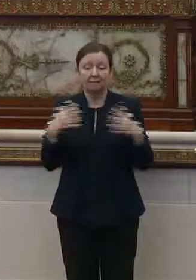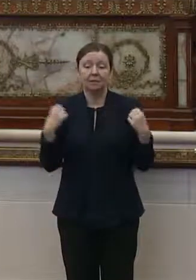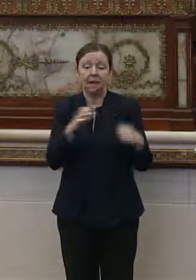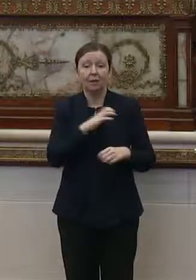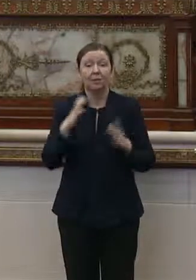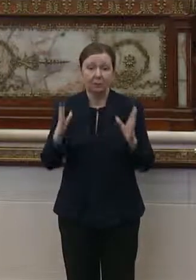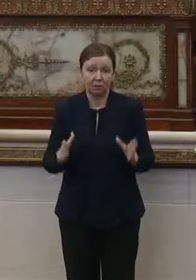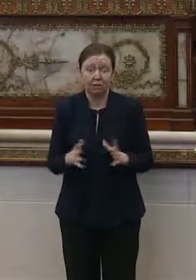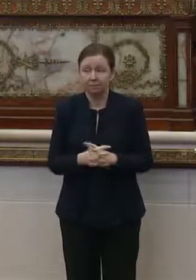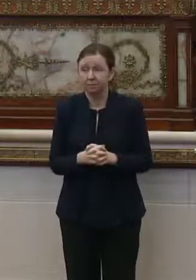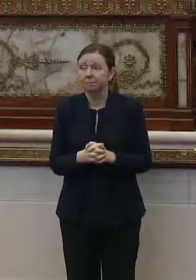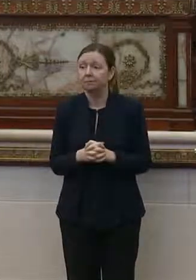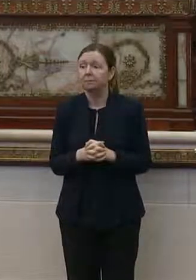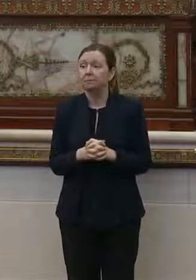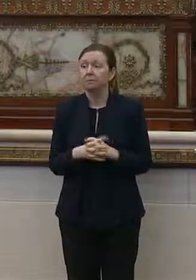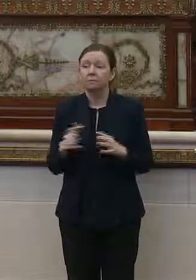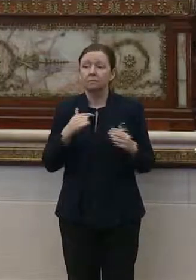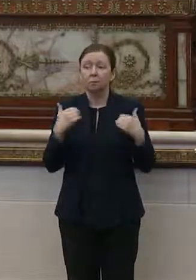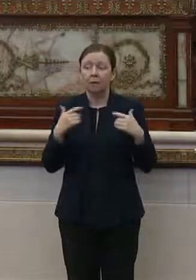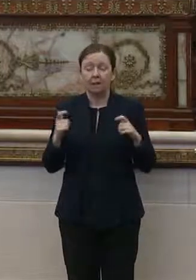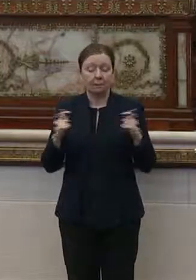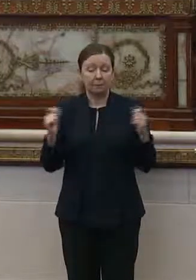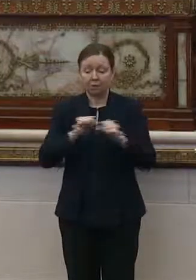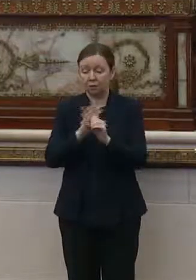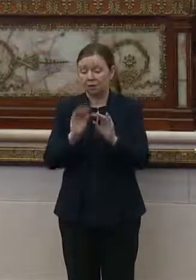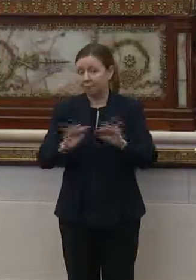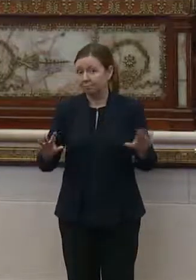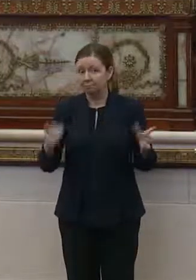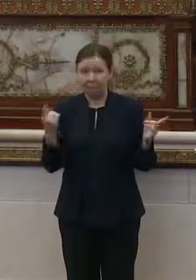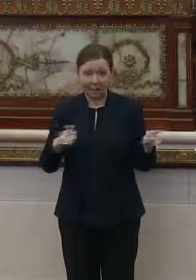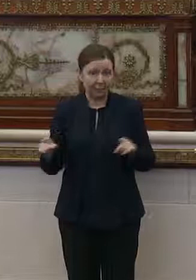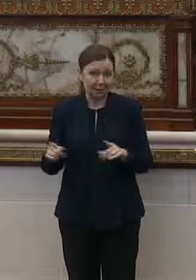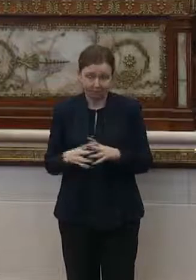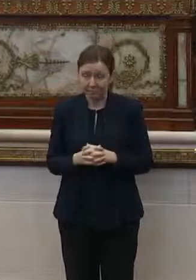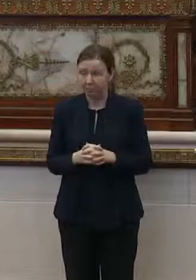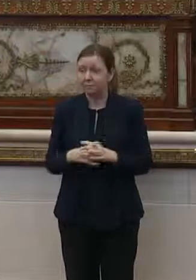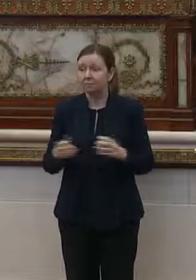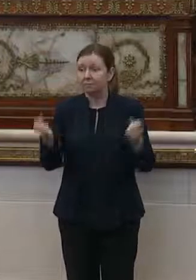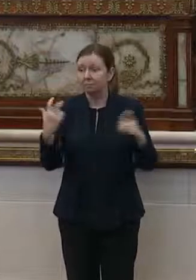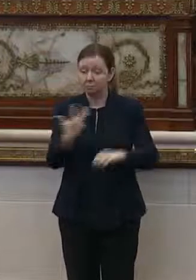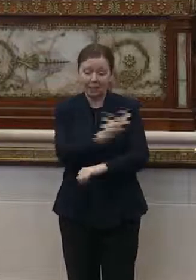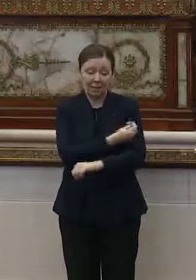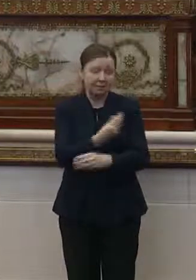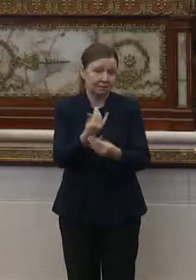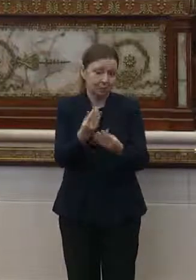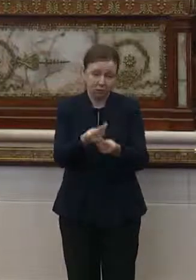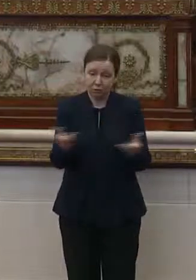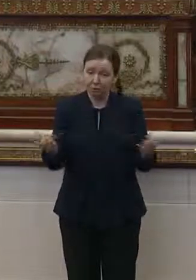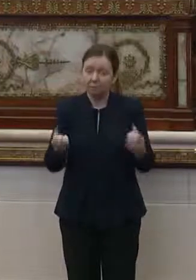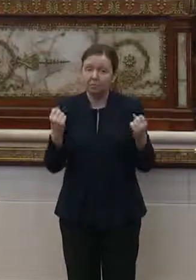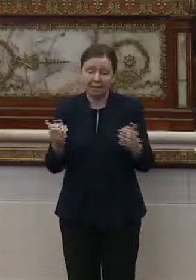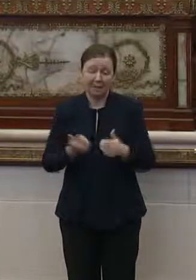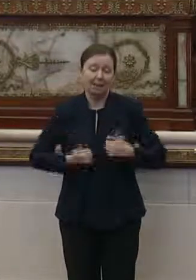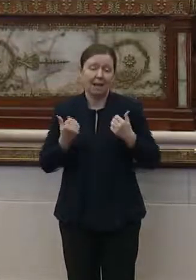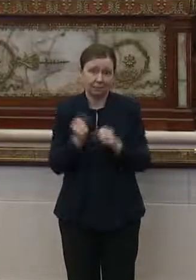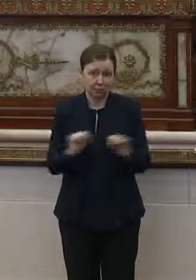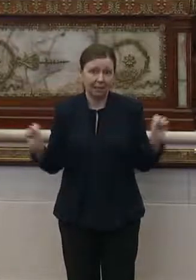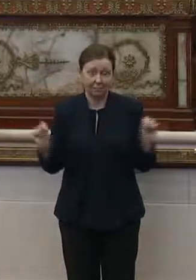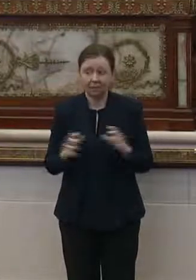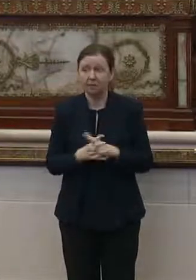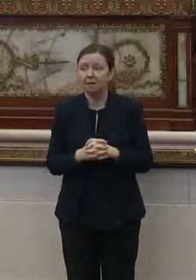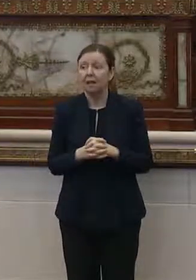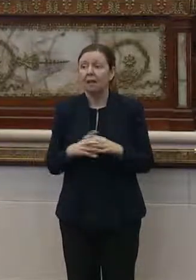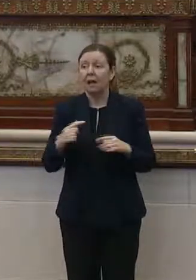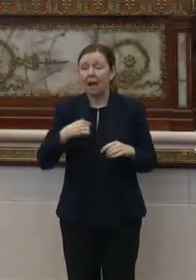We certainly have a major epidemic still to fight. We have a lot of vaccines still to distribute, a lot of lives to save.